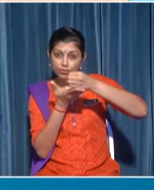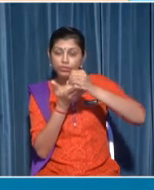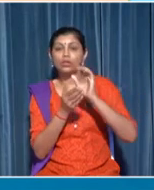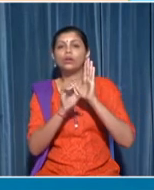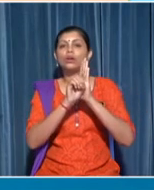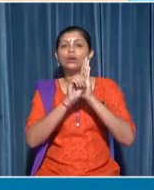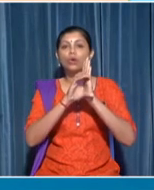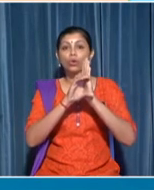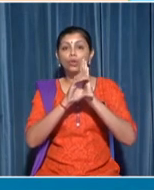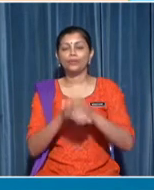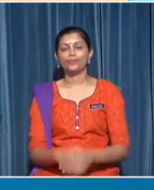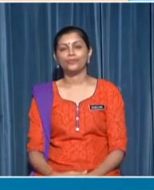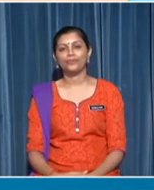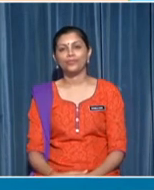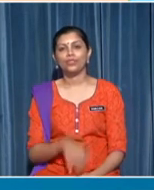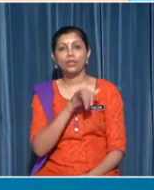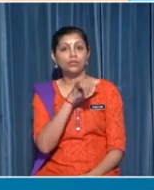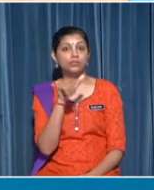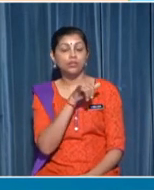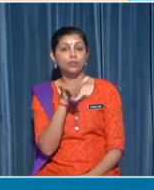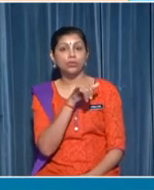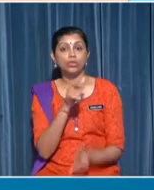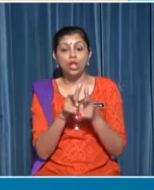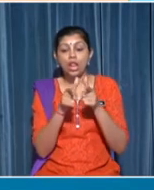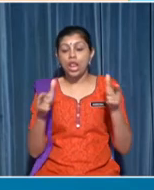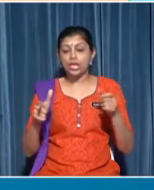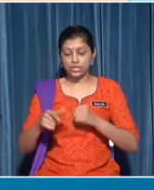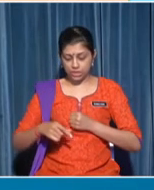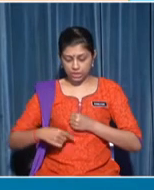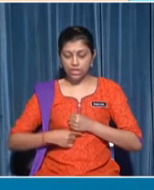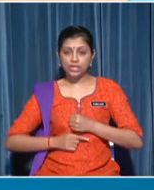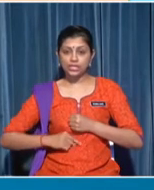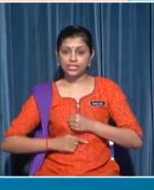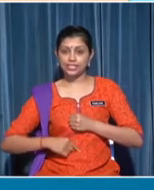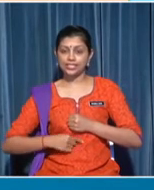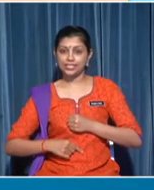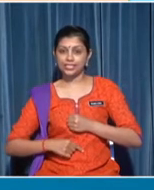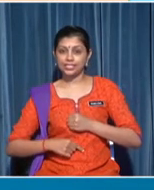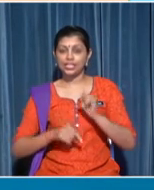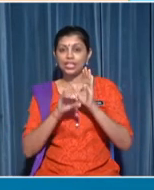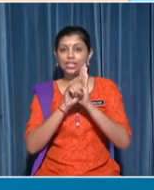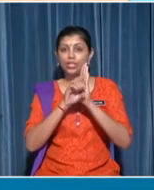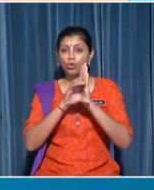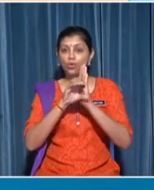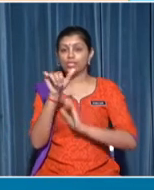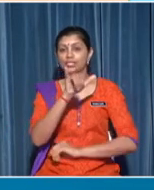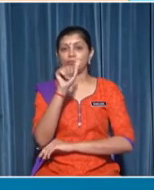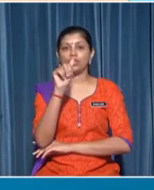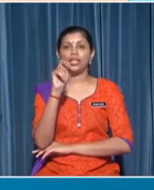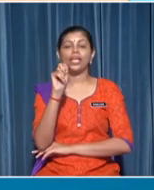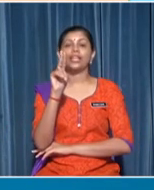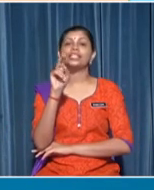large intestine, while the hole down here will be the anus.